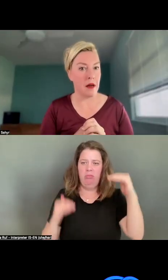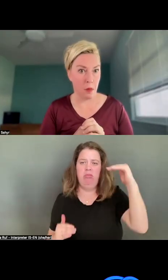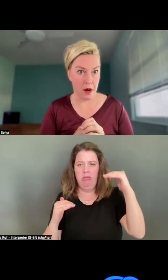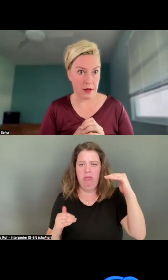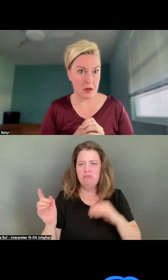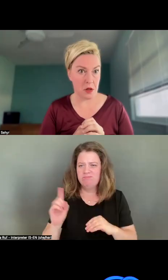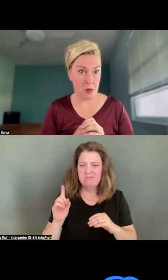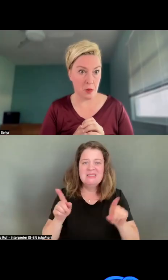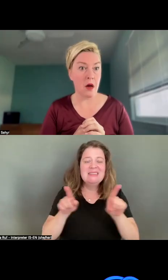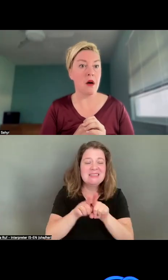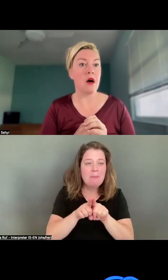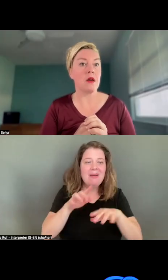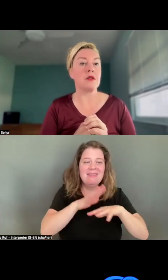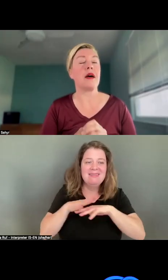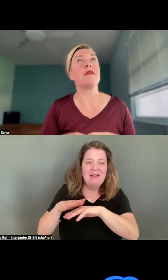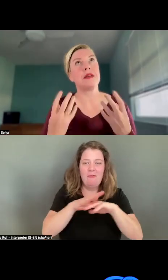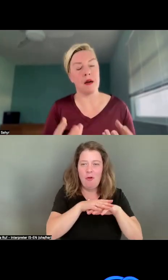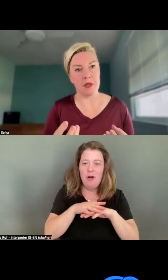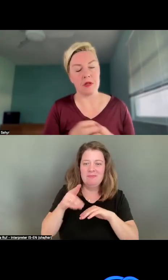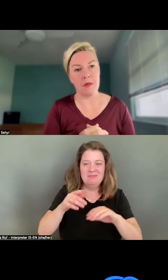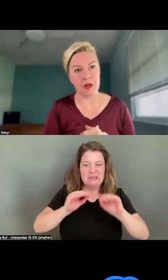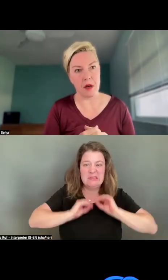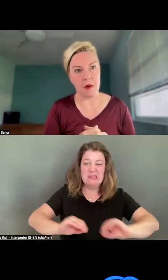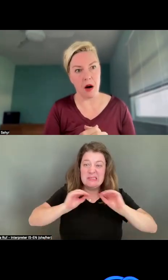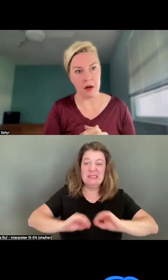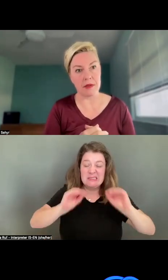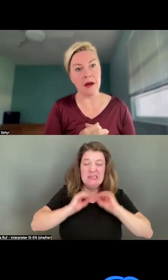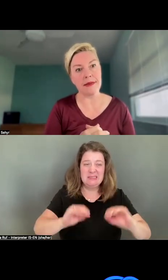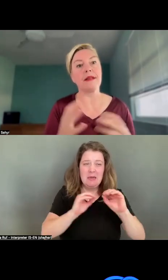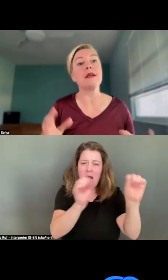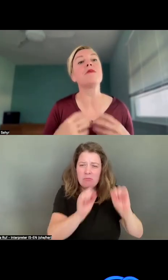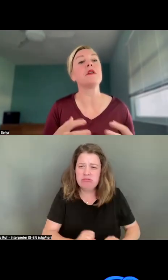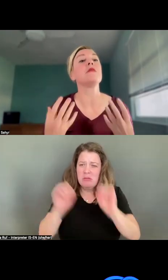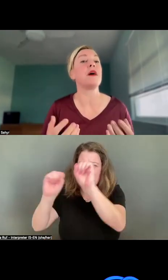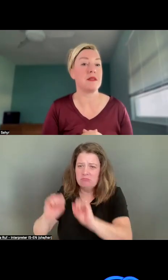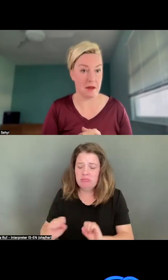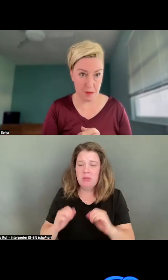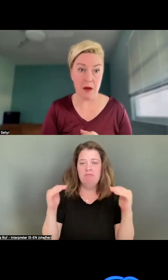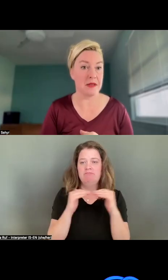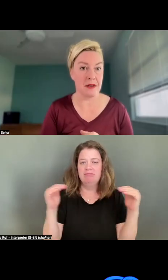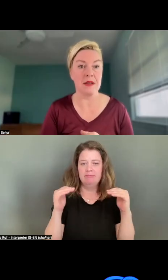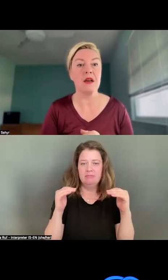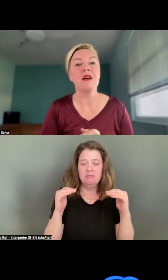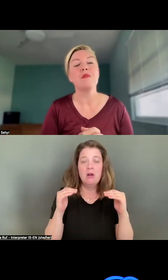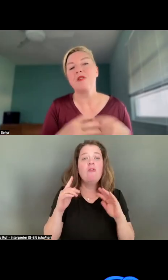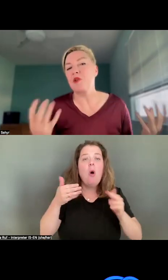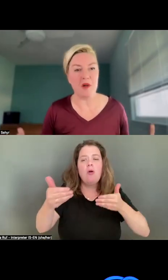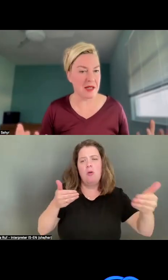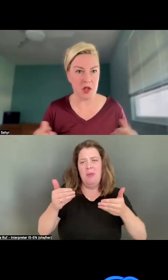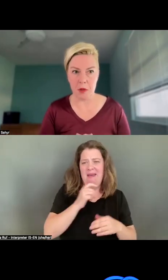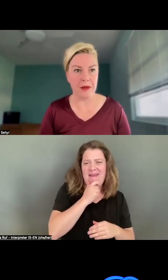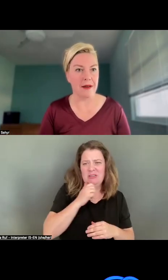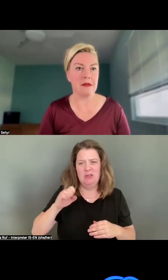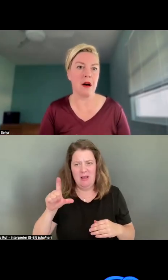bootstrapping the networks to kind of attempt to match them on size, at least for the comparisons purposes. But of course,